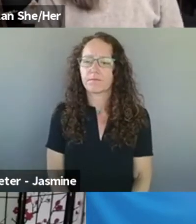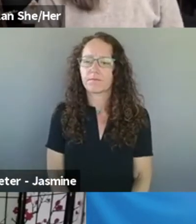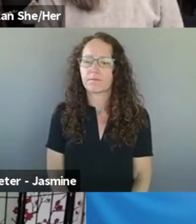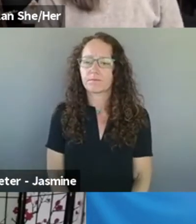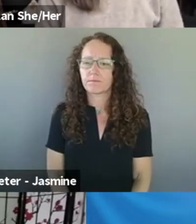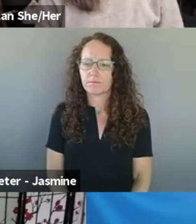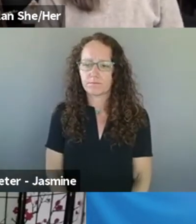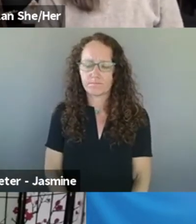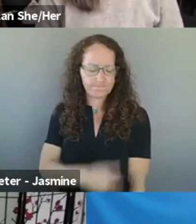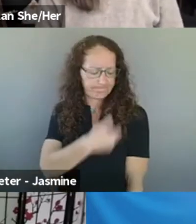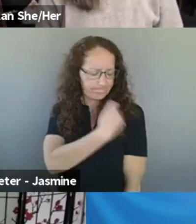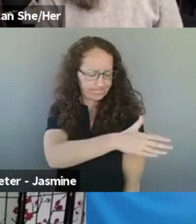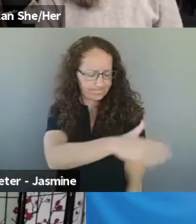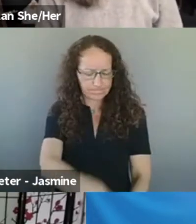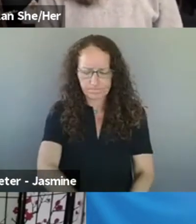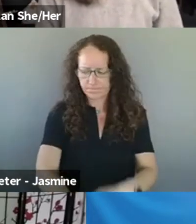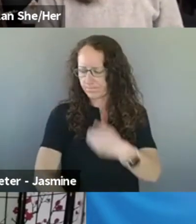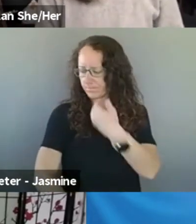Sloughing it off.